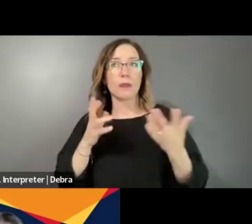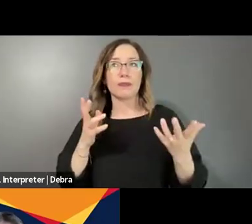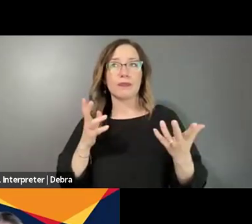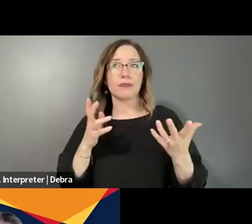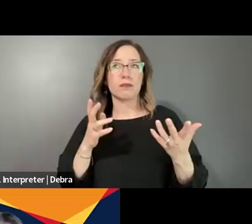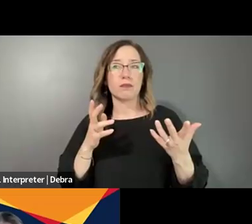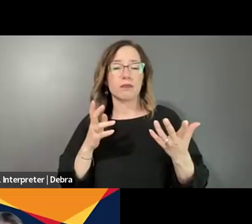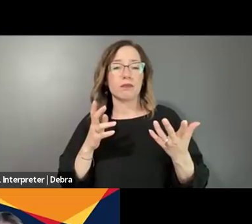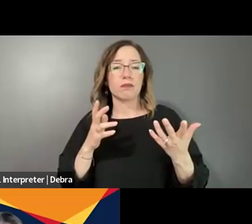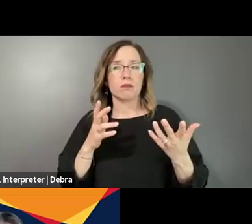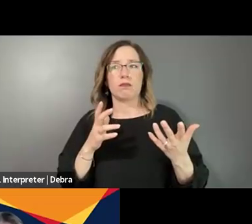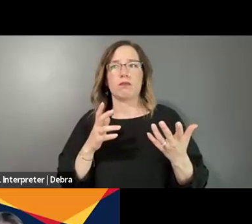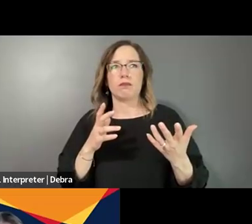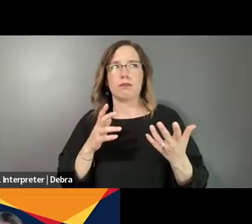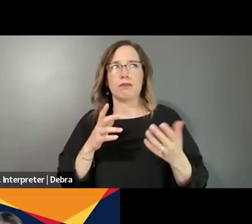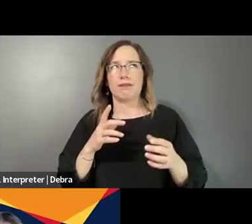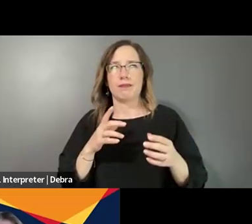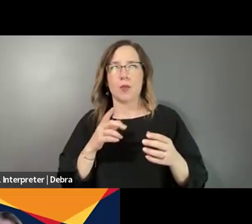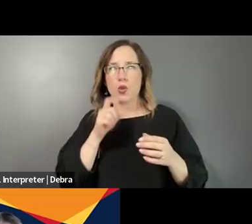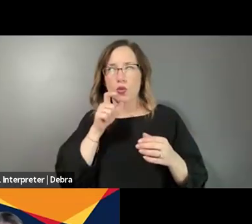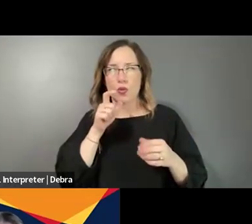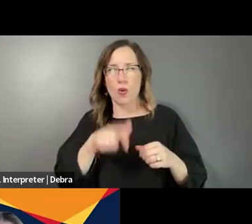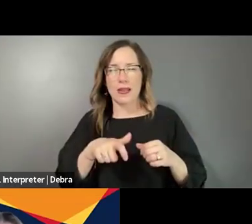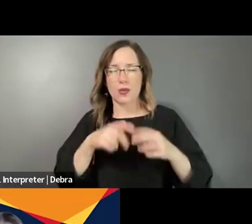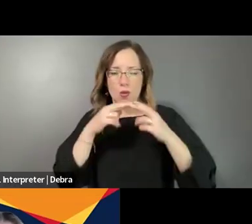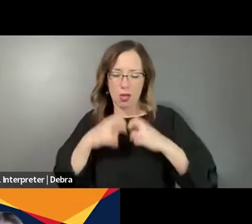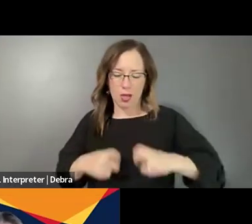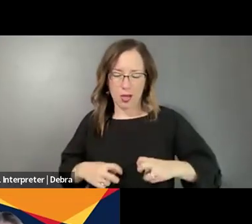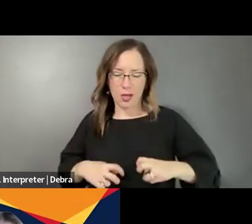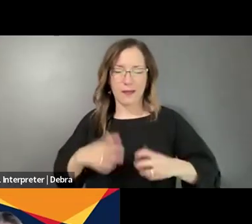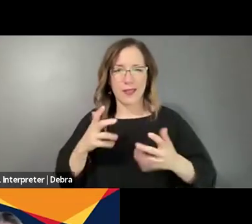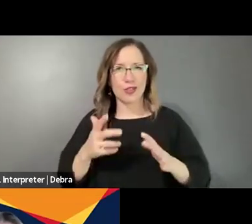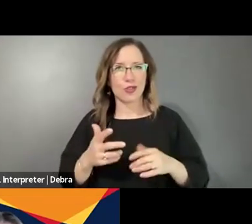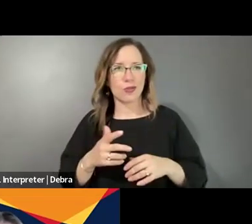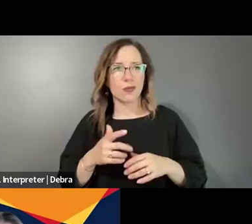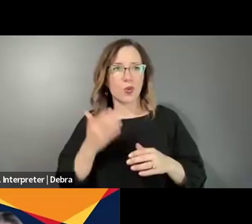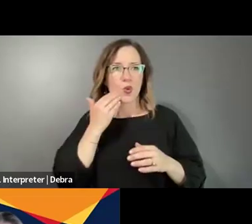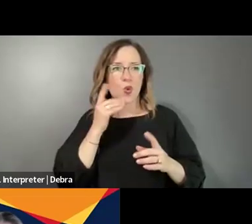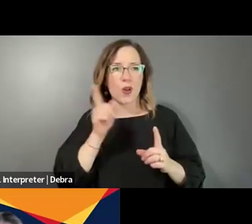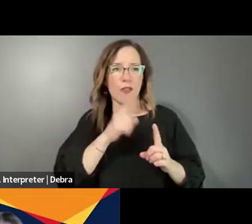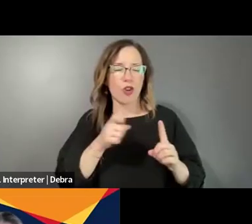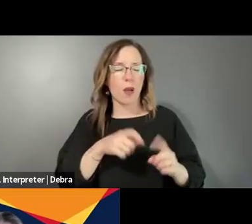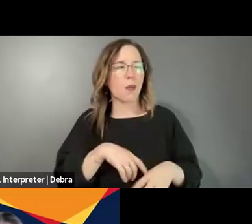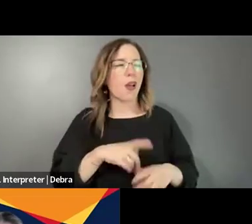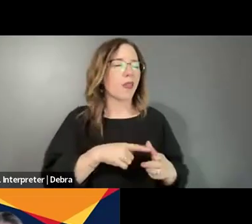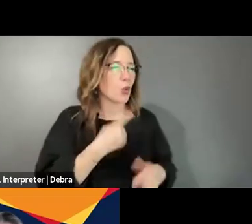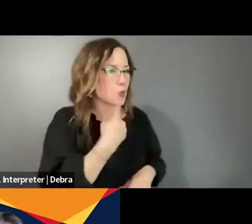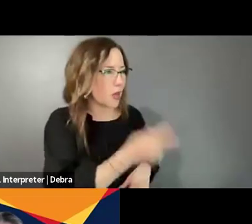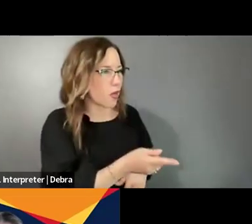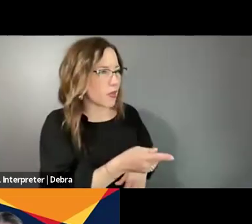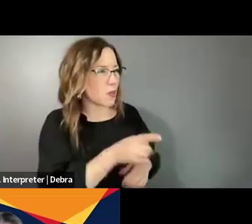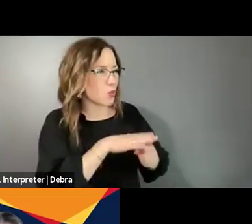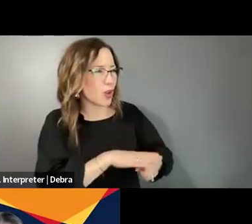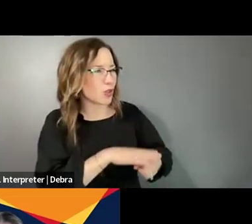it's no figuring out, where it came from. And when you go back to talk to them about it, they like, we don't know what you're talking about. They looking